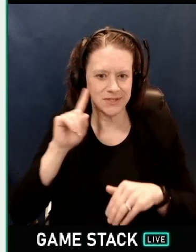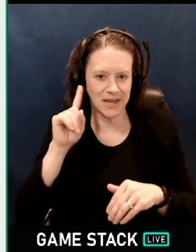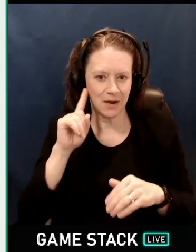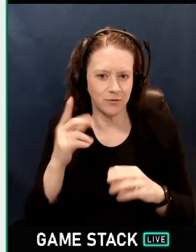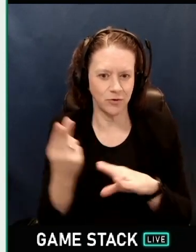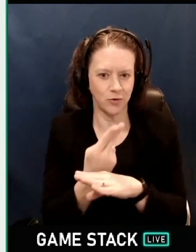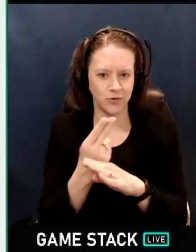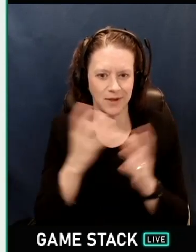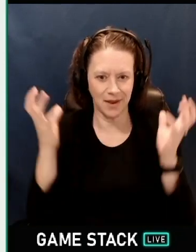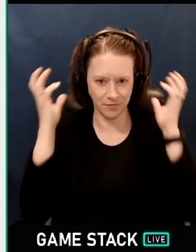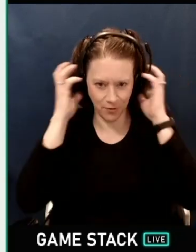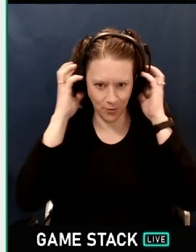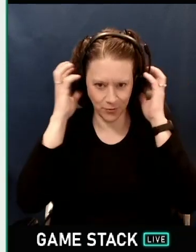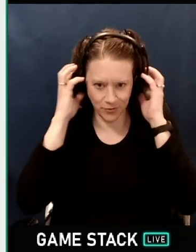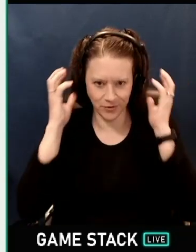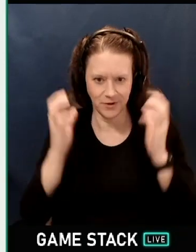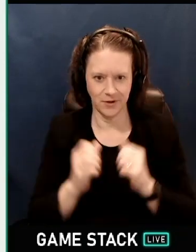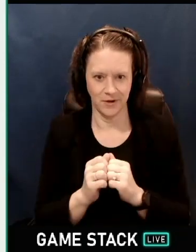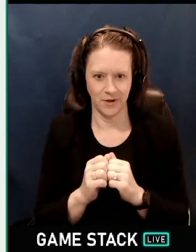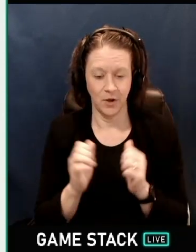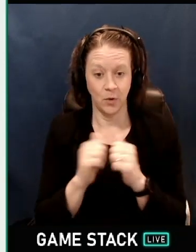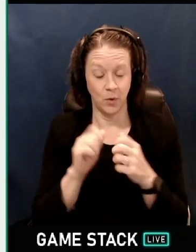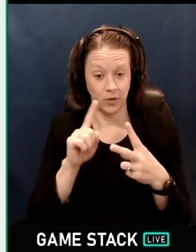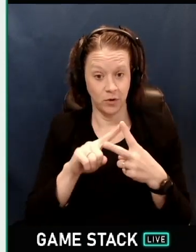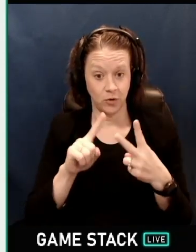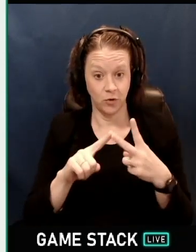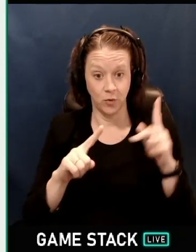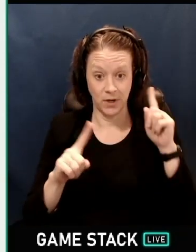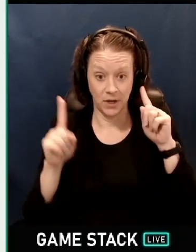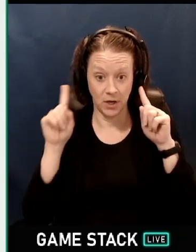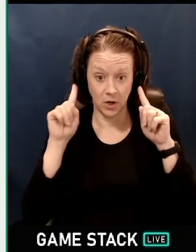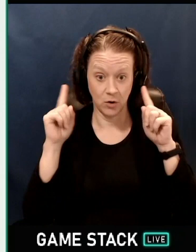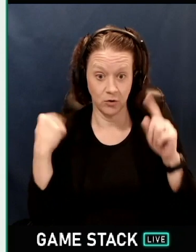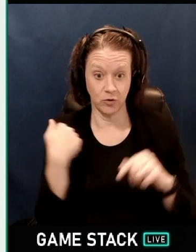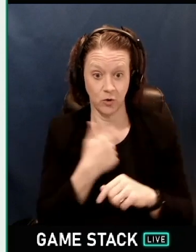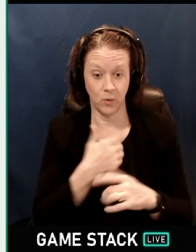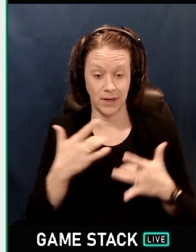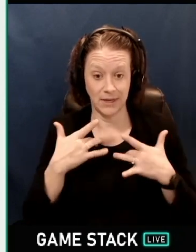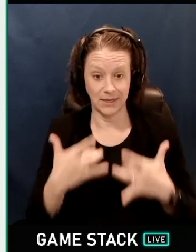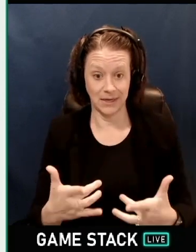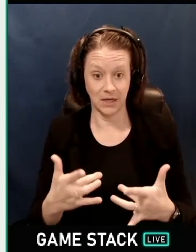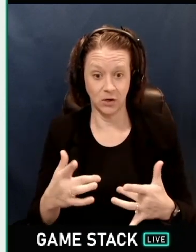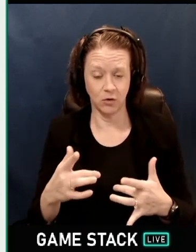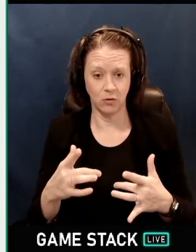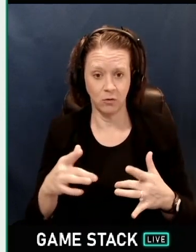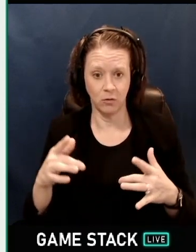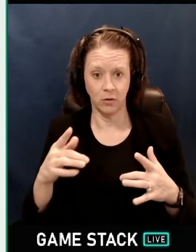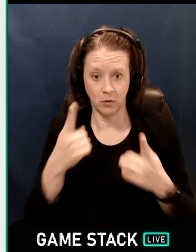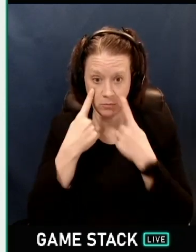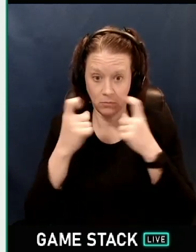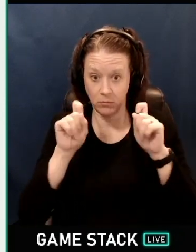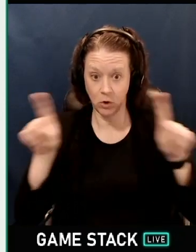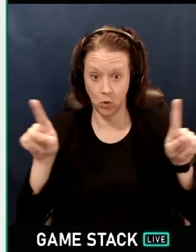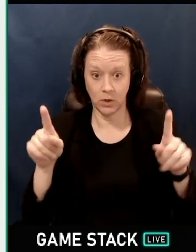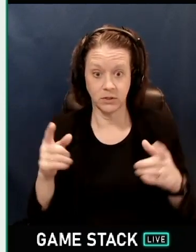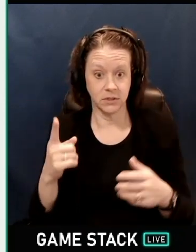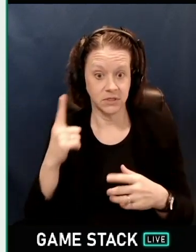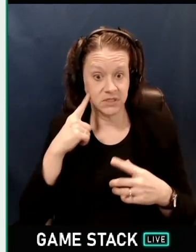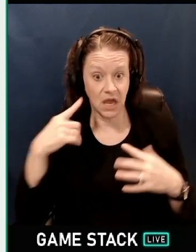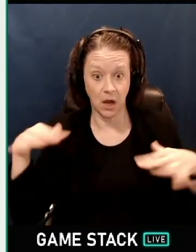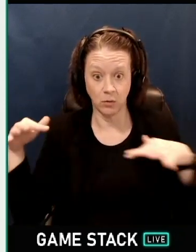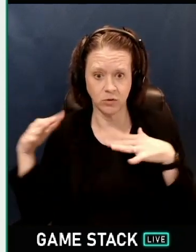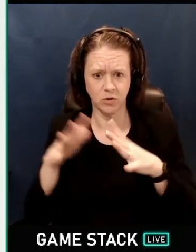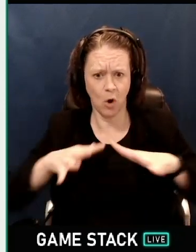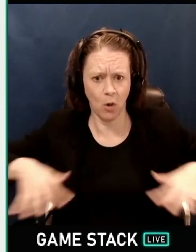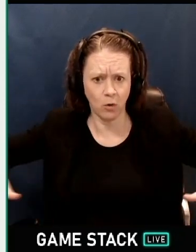two ears, we locate sounds in a fully three-dimensional world. You know, whether that's left